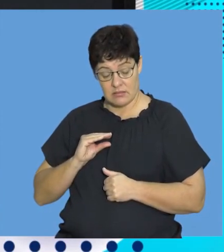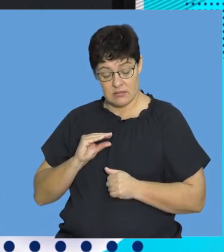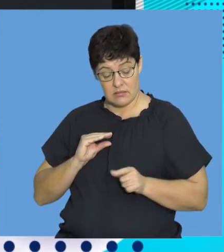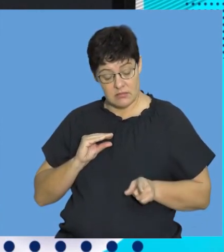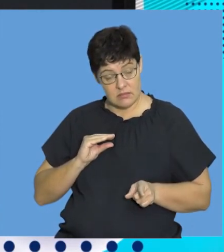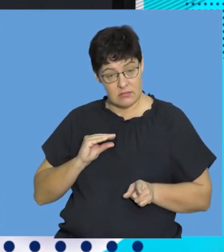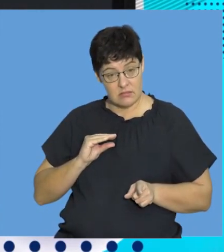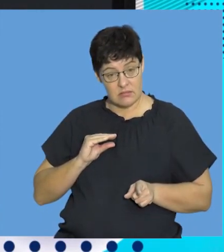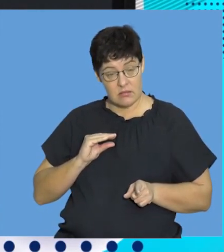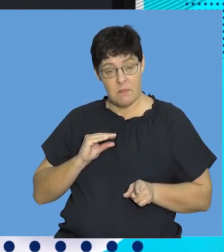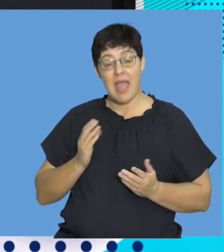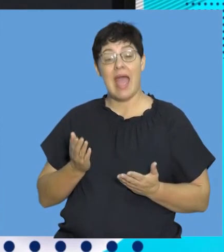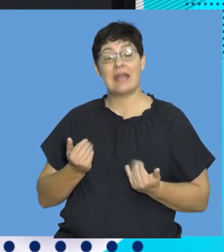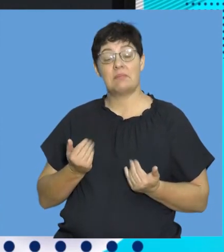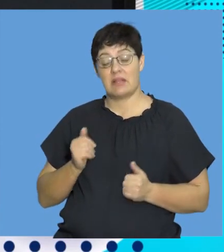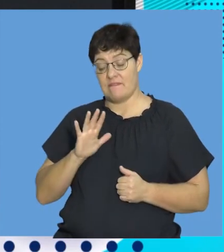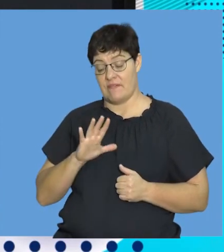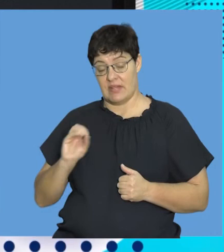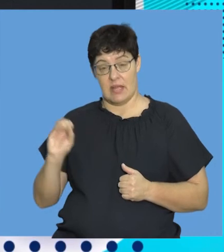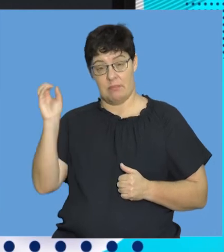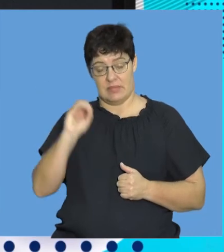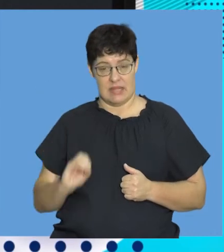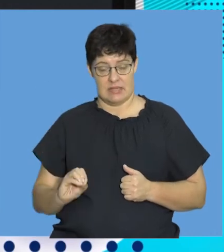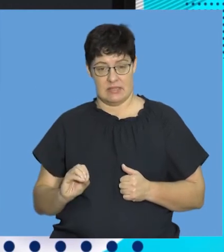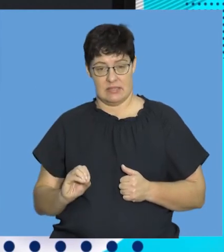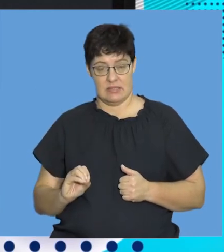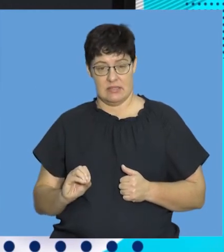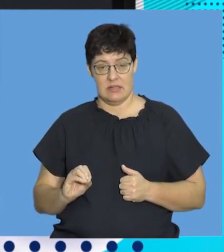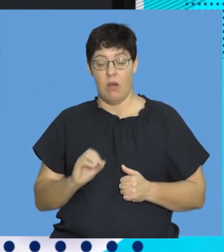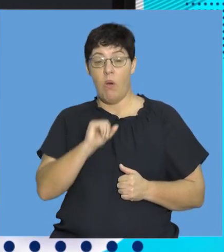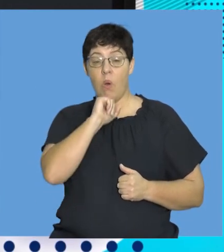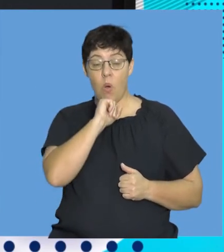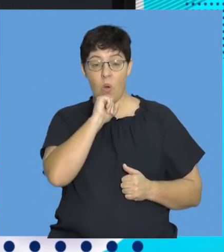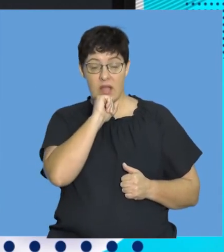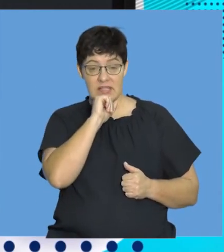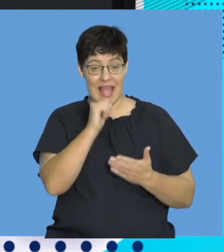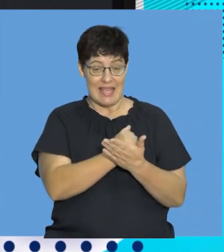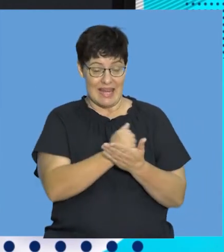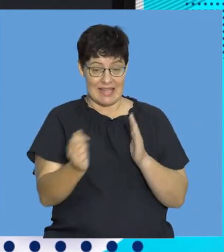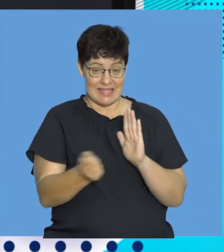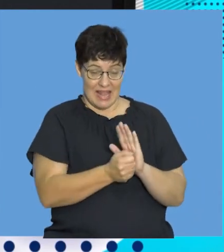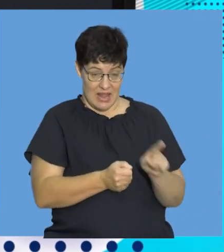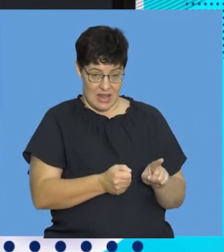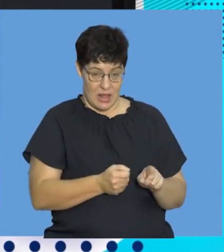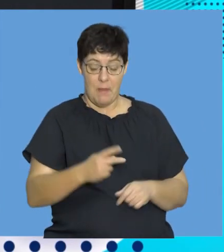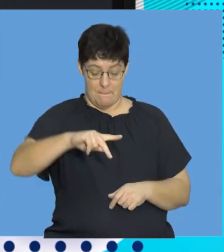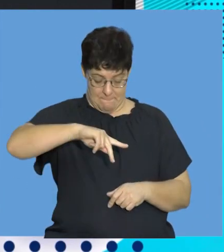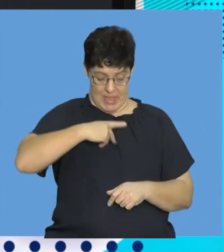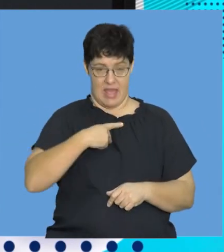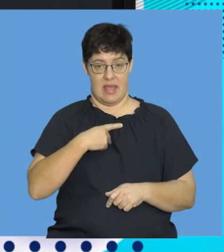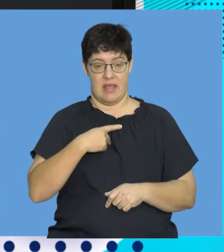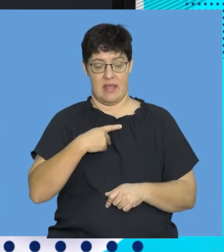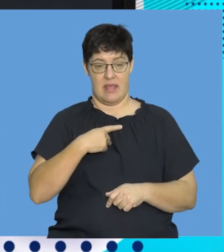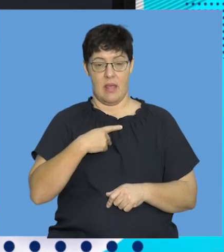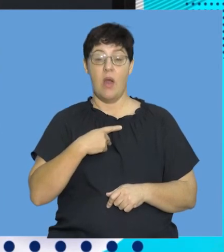this question here, you expect 50% of the August credit sales to be